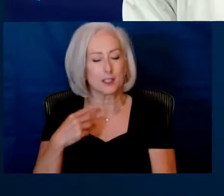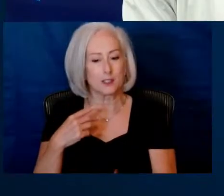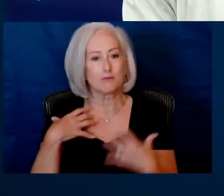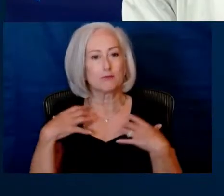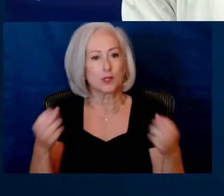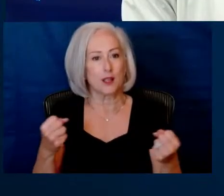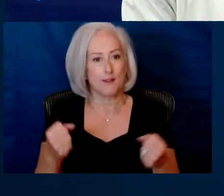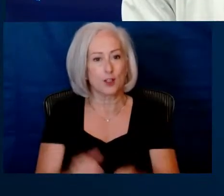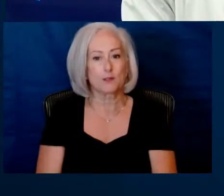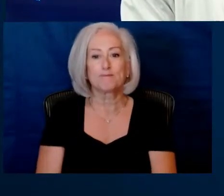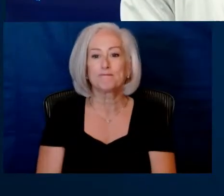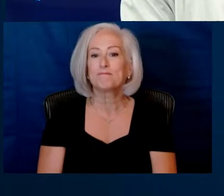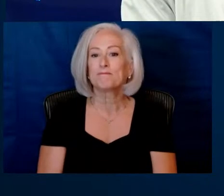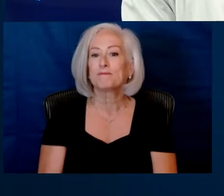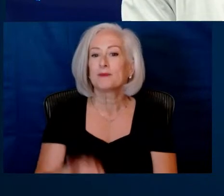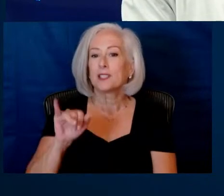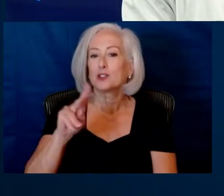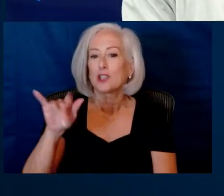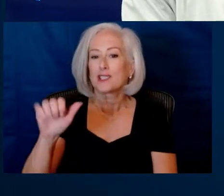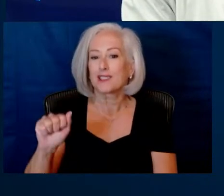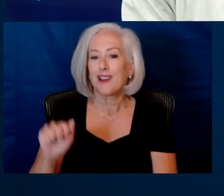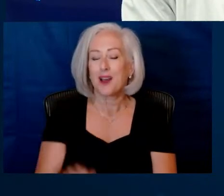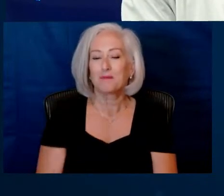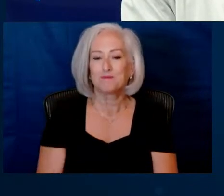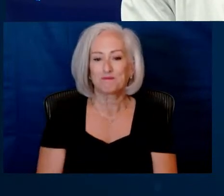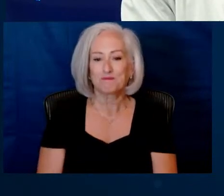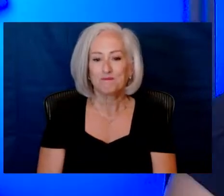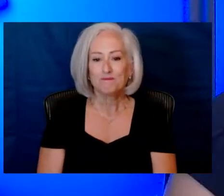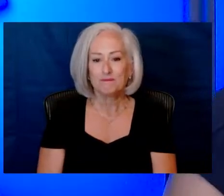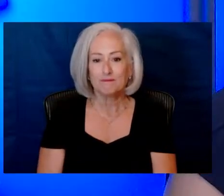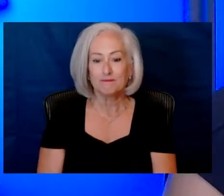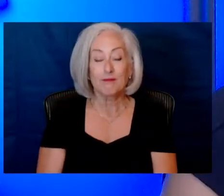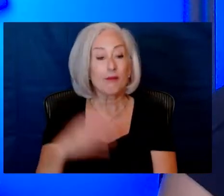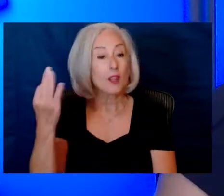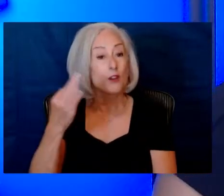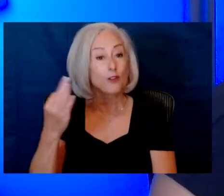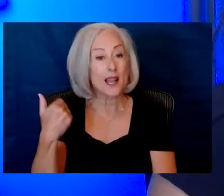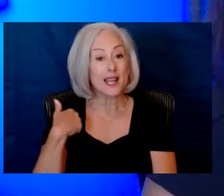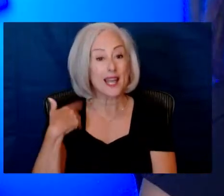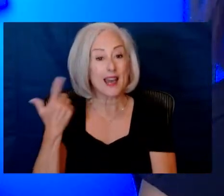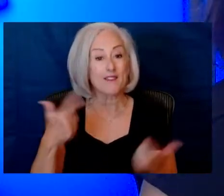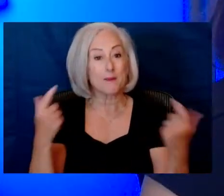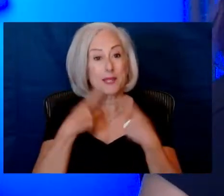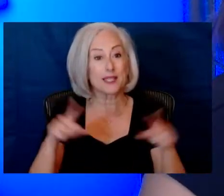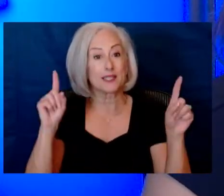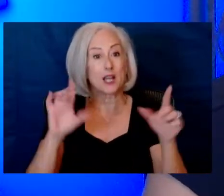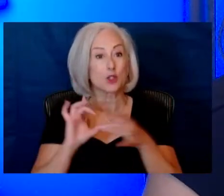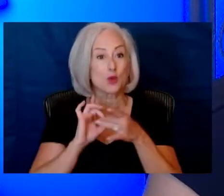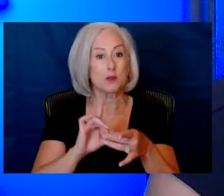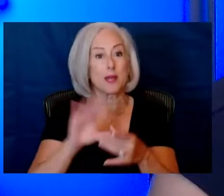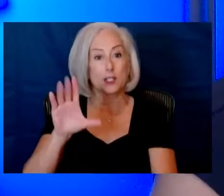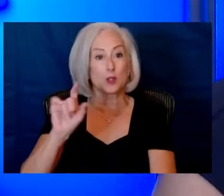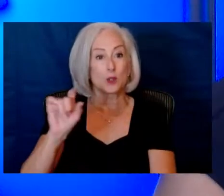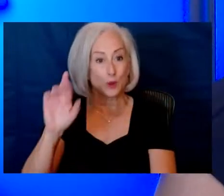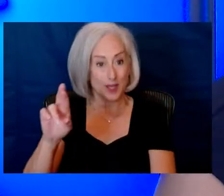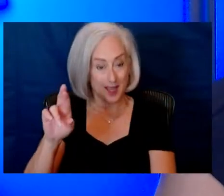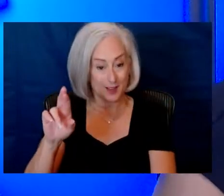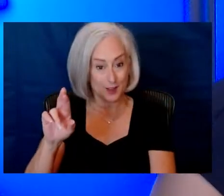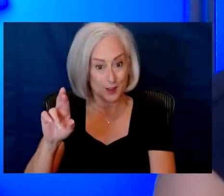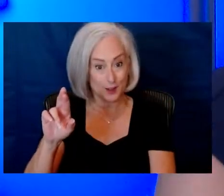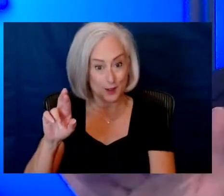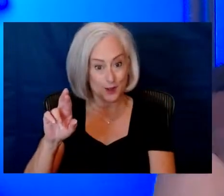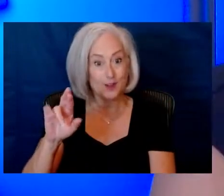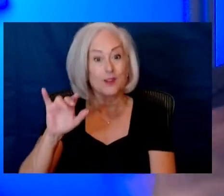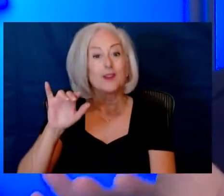our guests on Friday. All right, sure thing. All right, so Friday there's a big announcement relating to cancer coming up on Thursday.